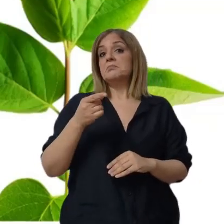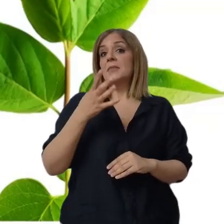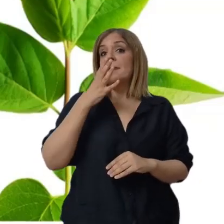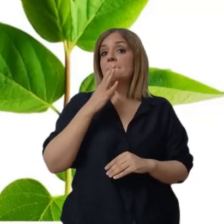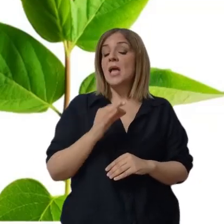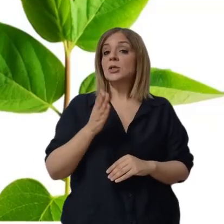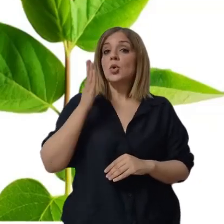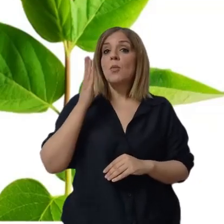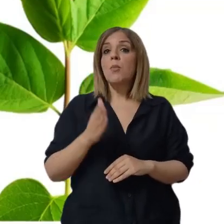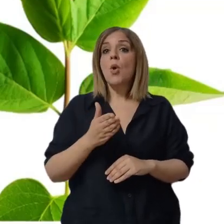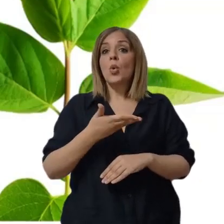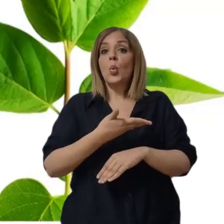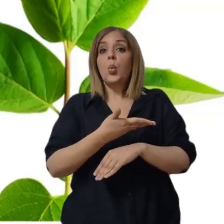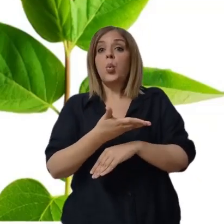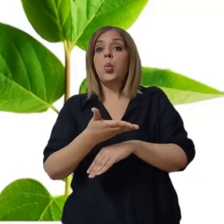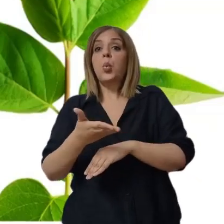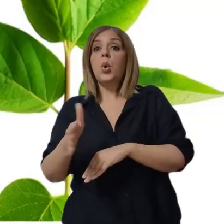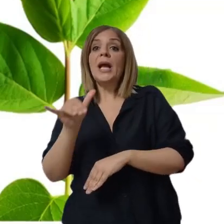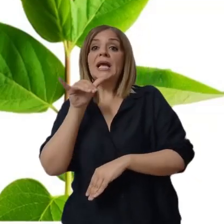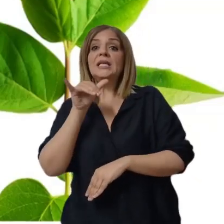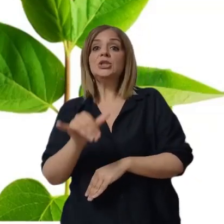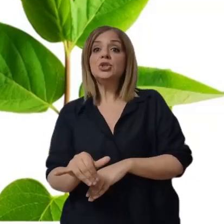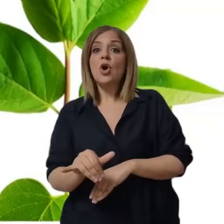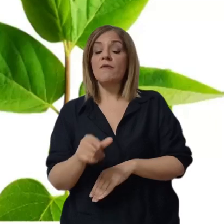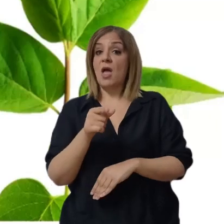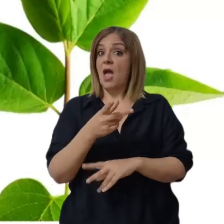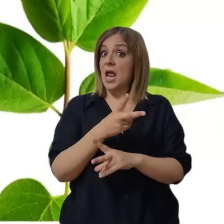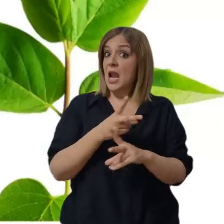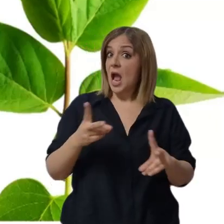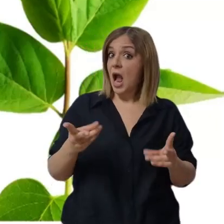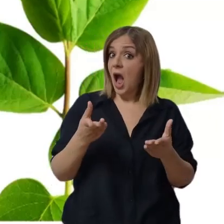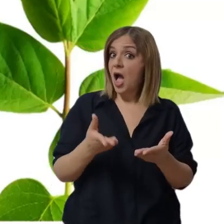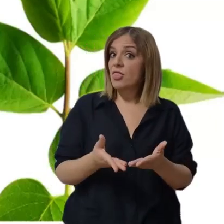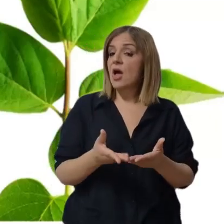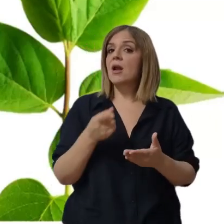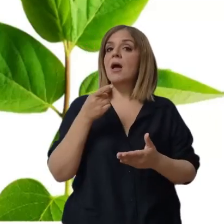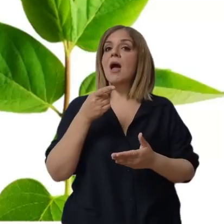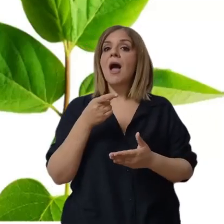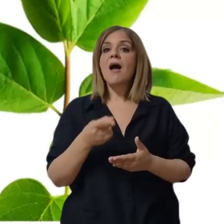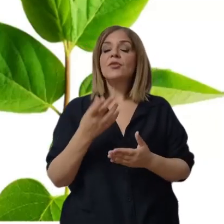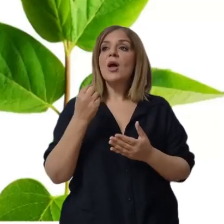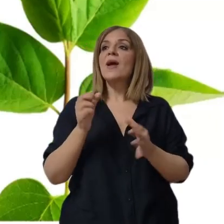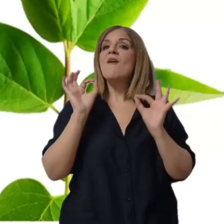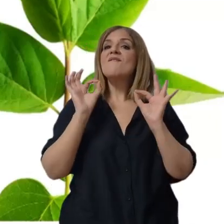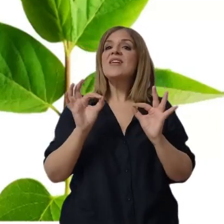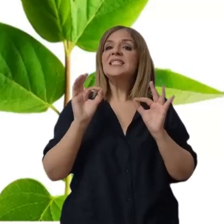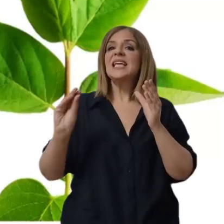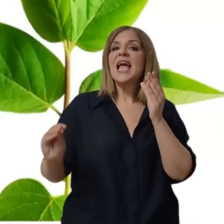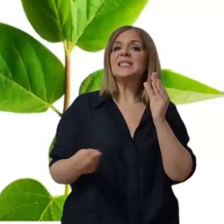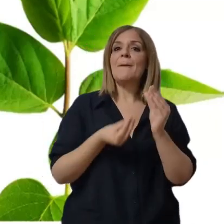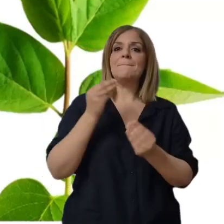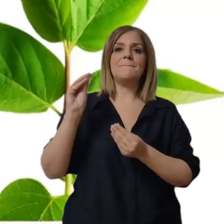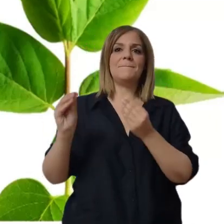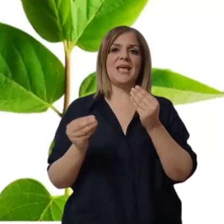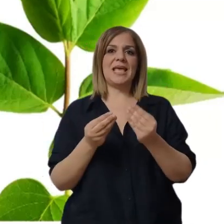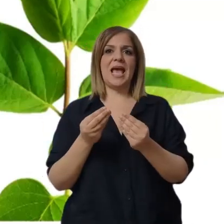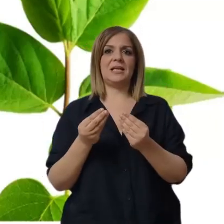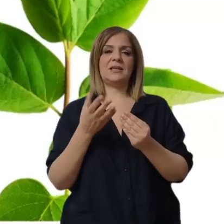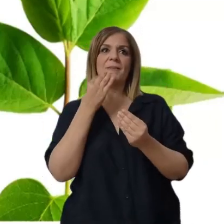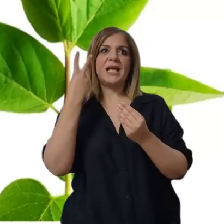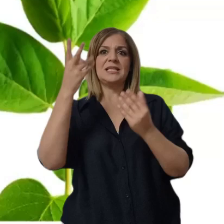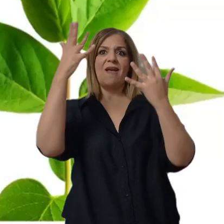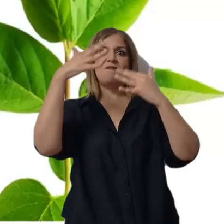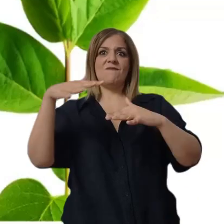they can last forever and they are clean and they use natural resources. So these